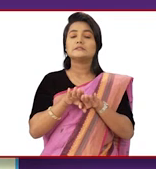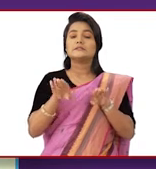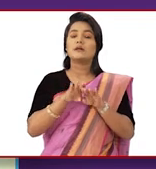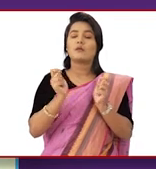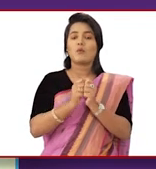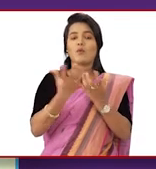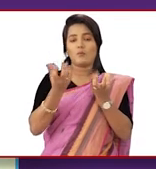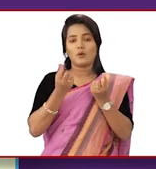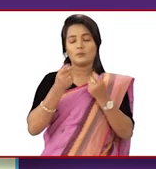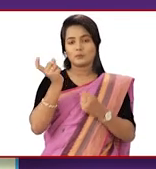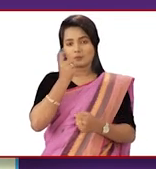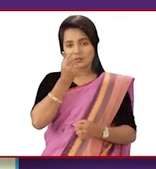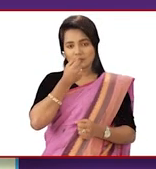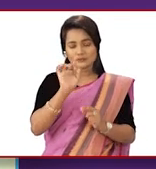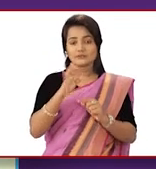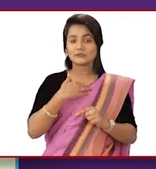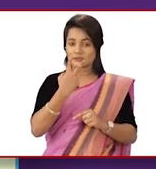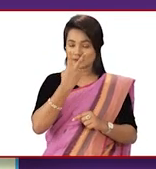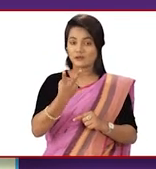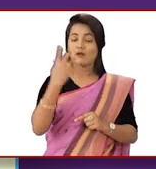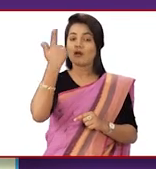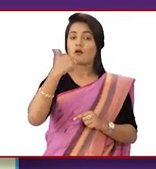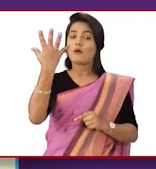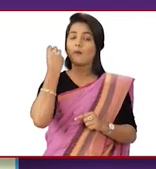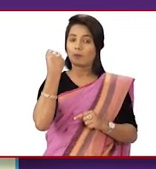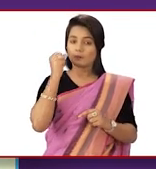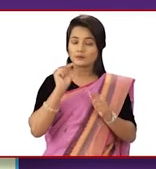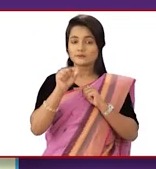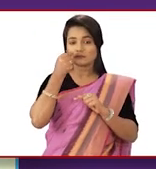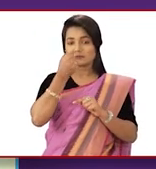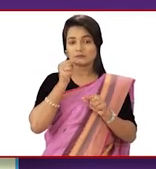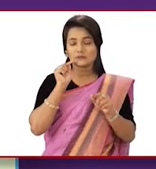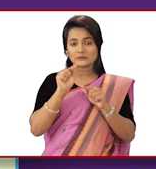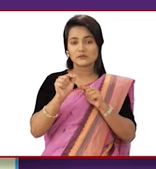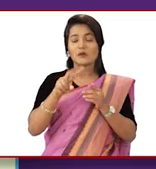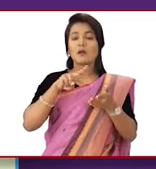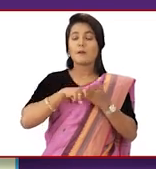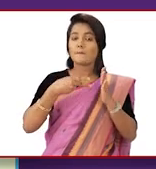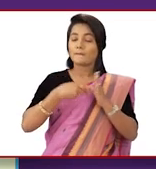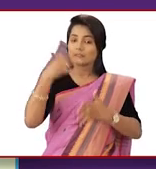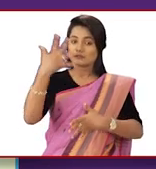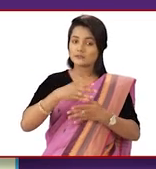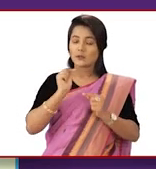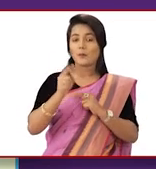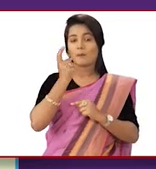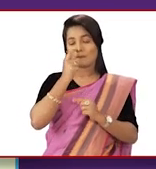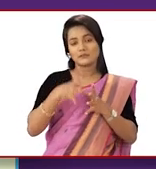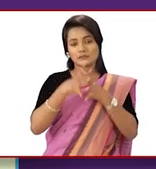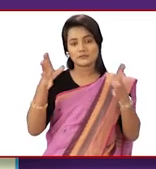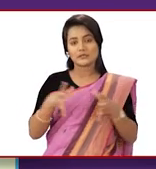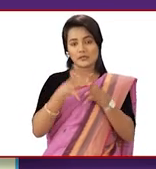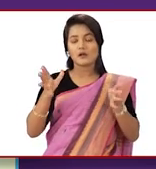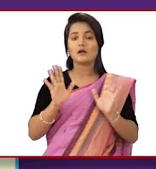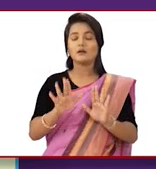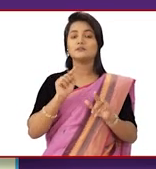women. If you look at our parliament, only a third of people who are members of parliament are women. And these are just examples of